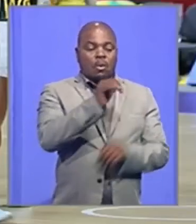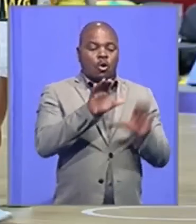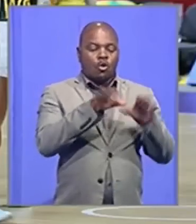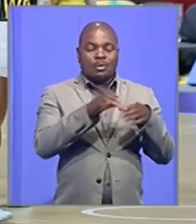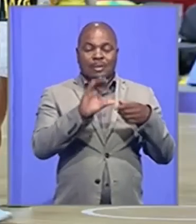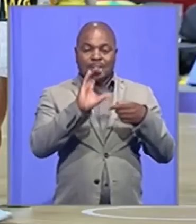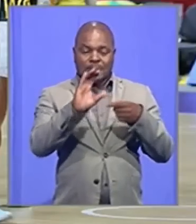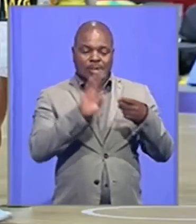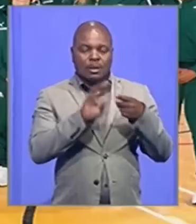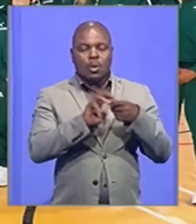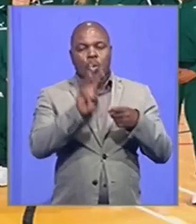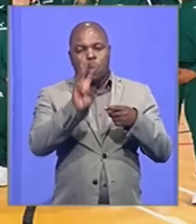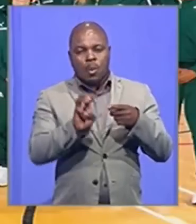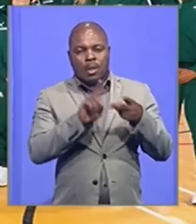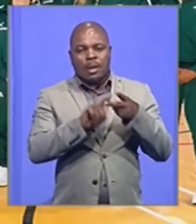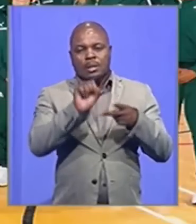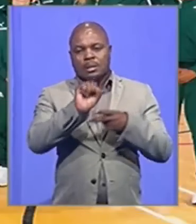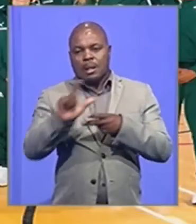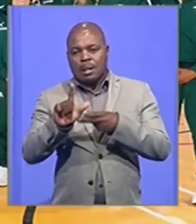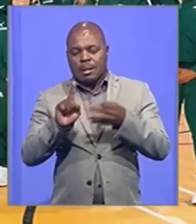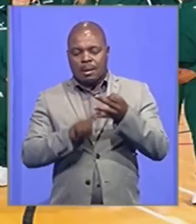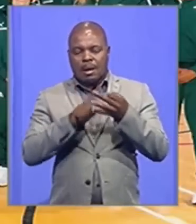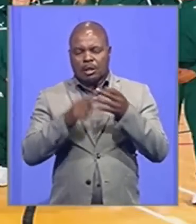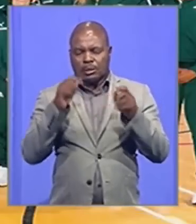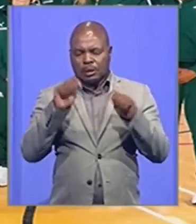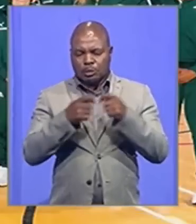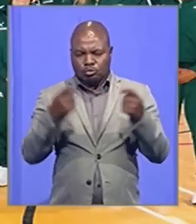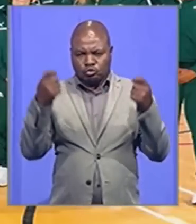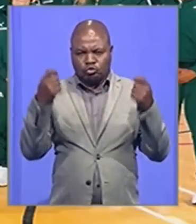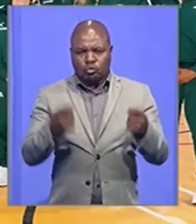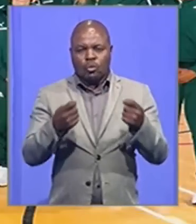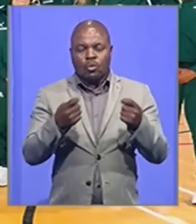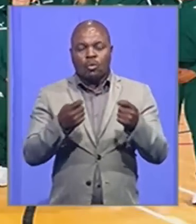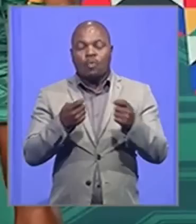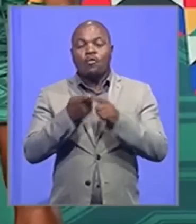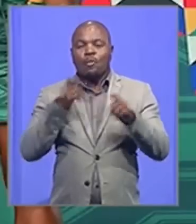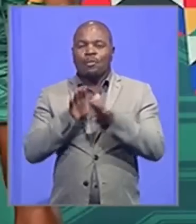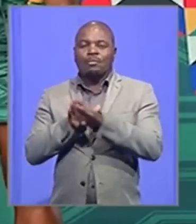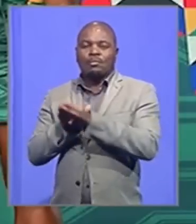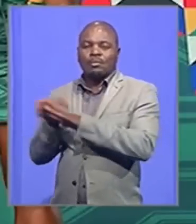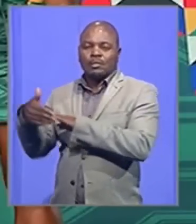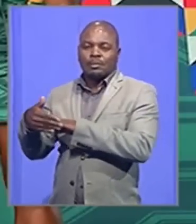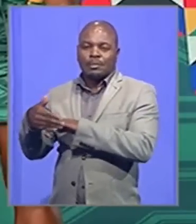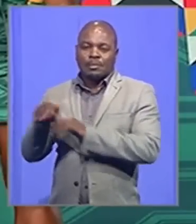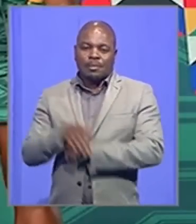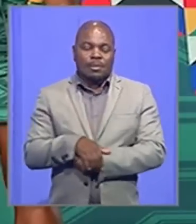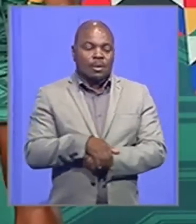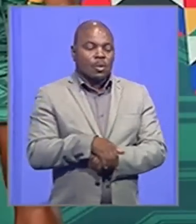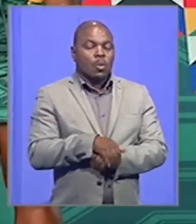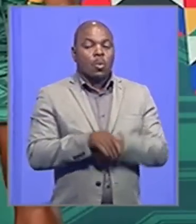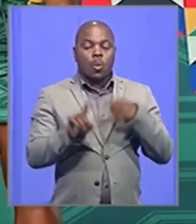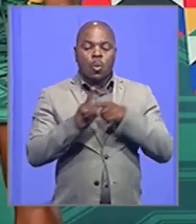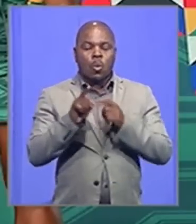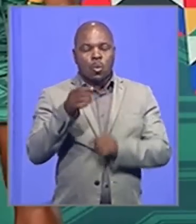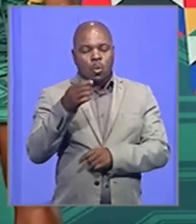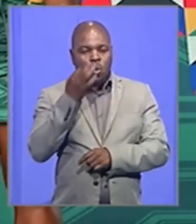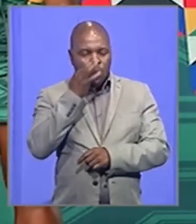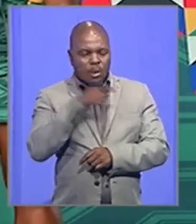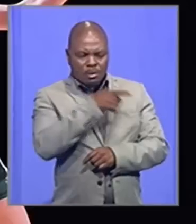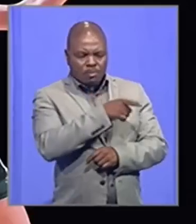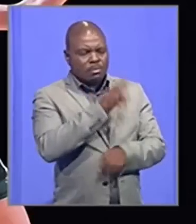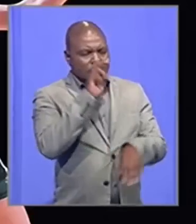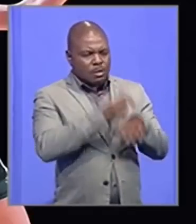ga mmogo le Wales, Sri Lanka le setlhopha se se popota sa Jamaica. Botha a re The Proteas ba tlhoka go nonofa mo mebeleng